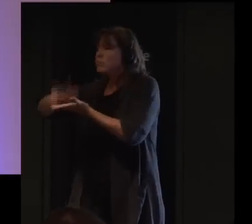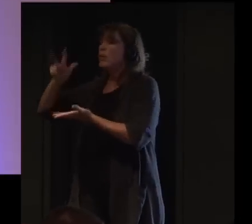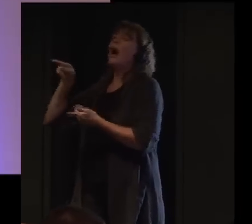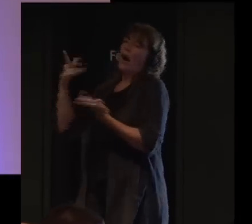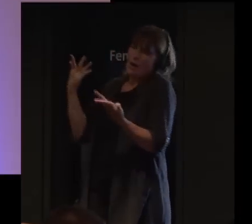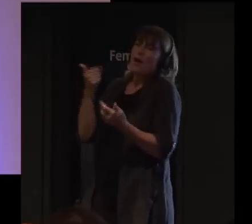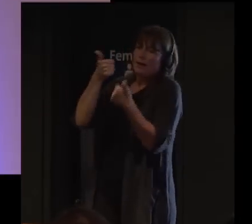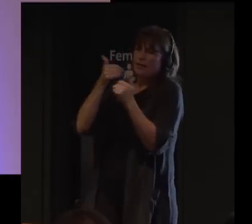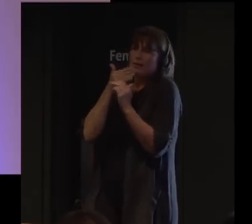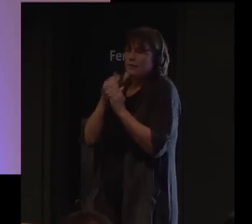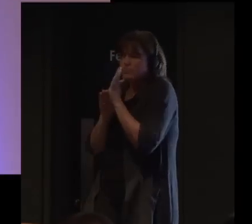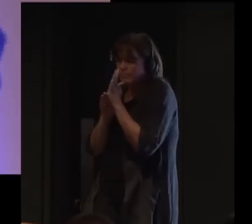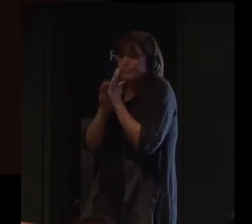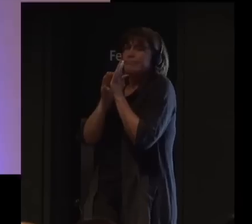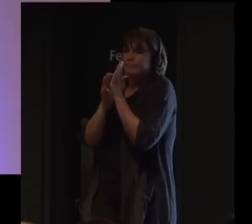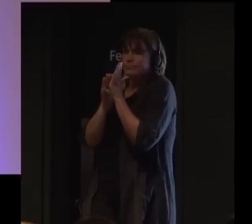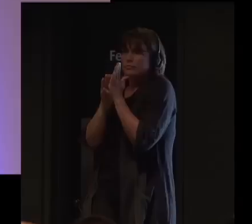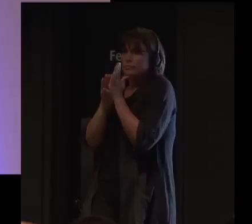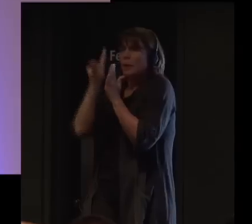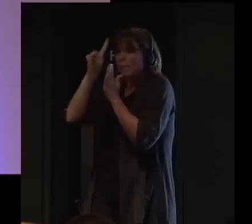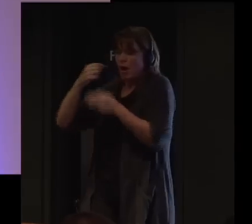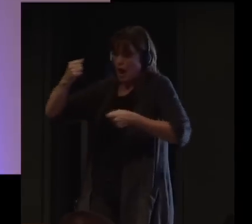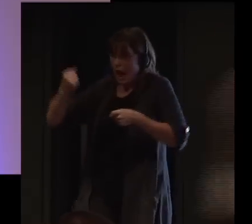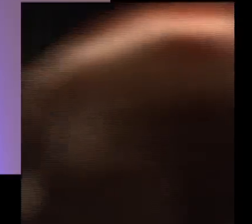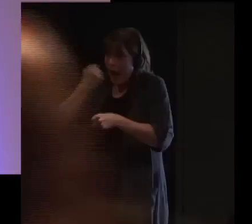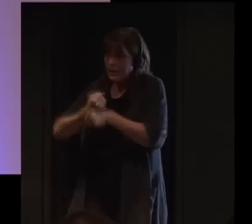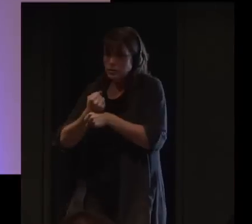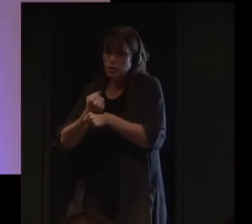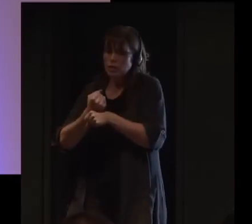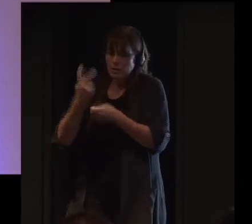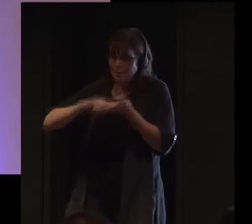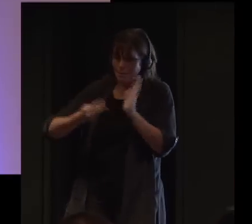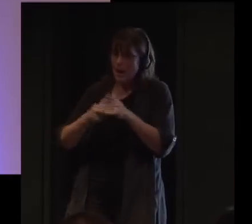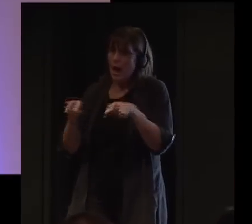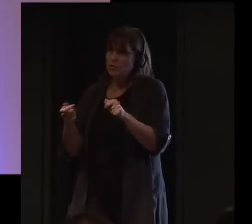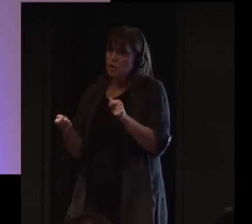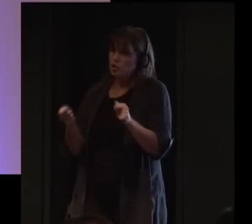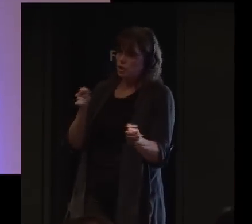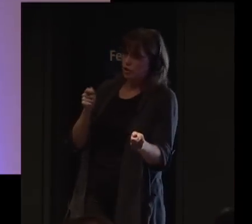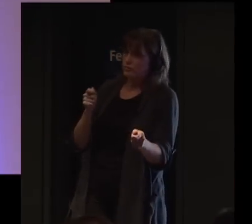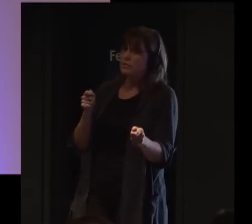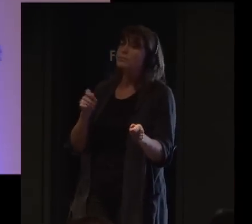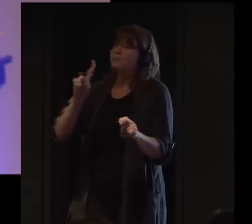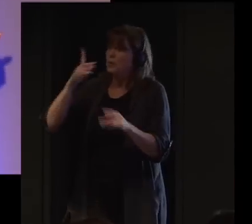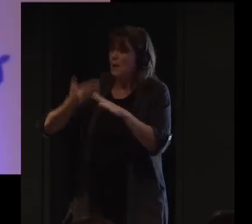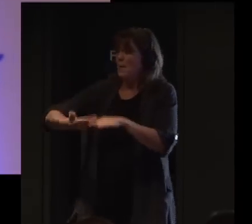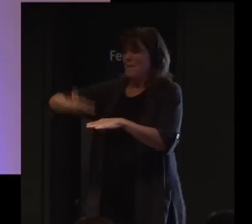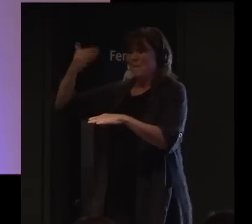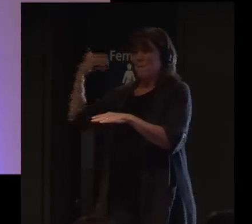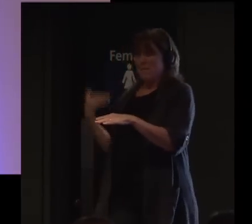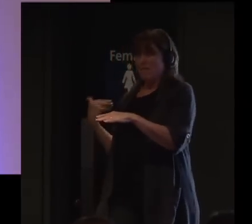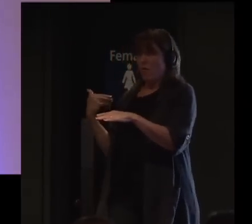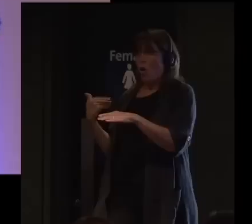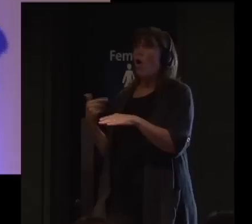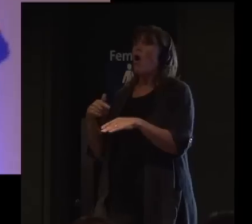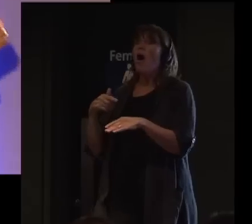in this action plan, there was a shift. Beforehand, despite this very important